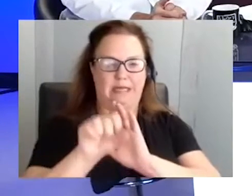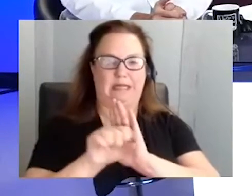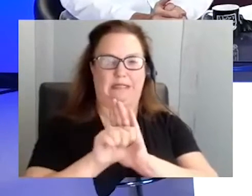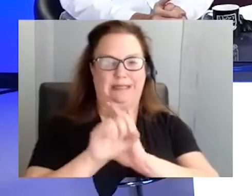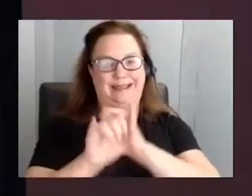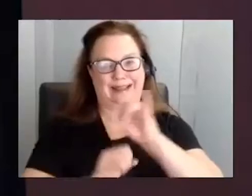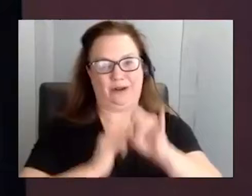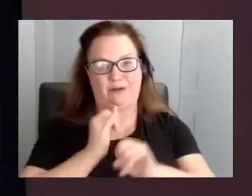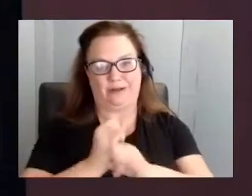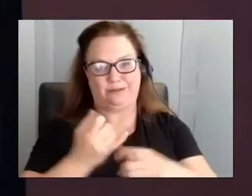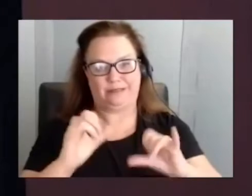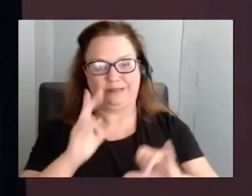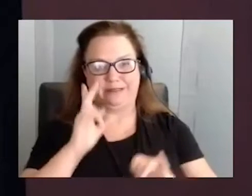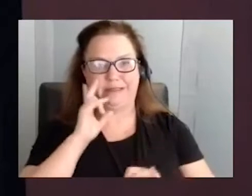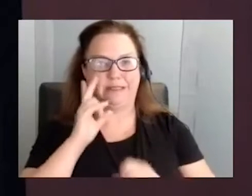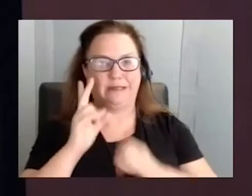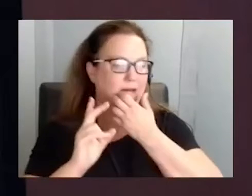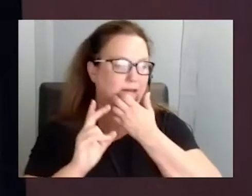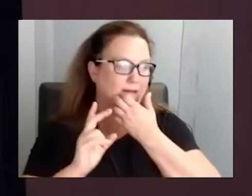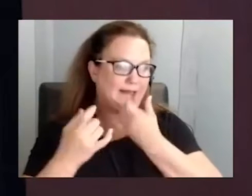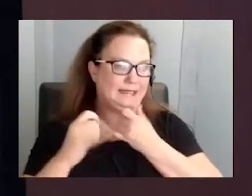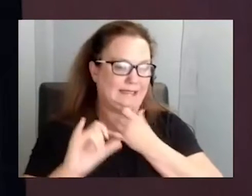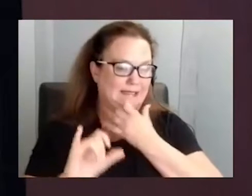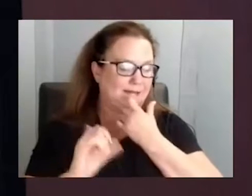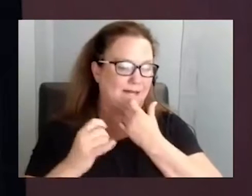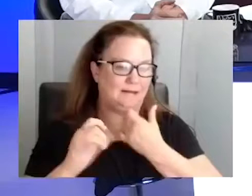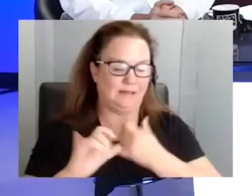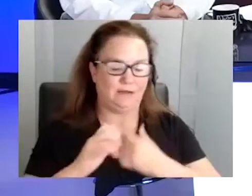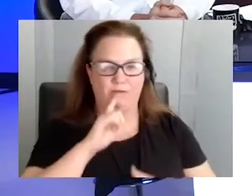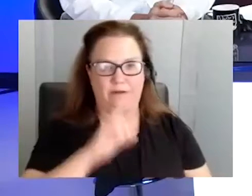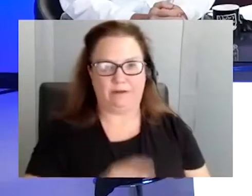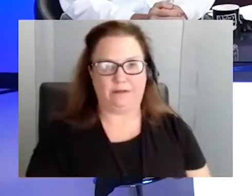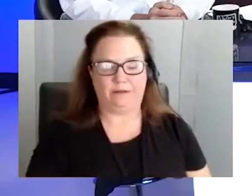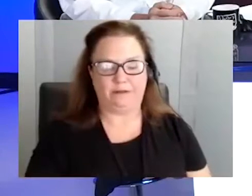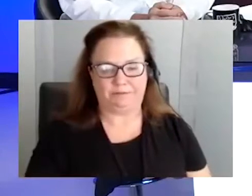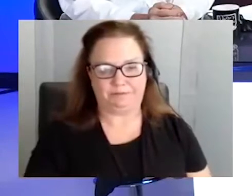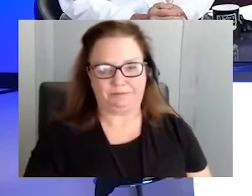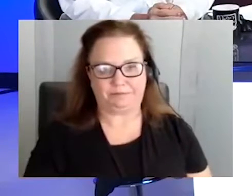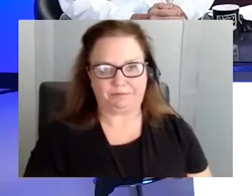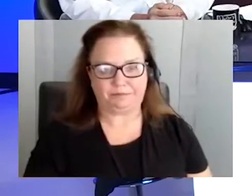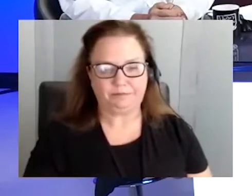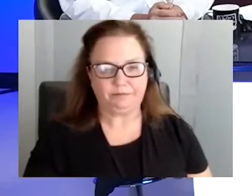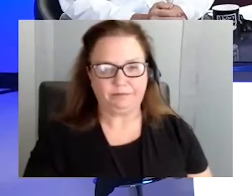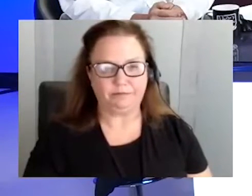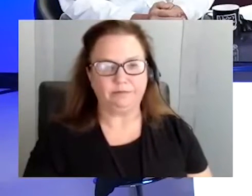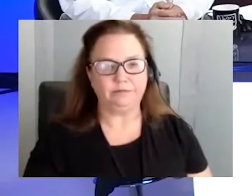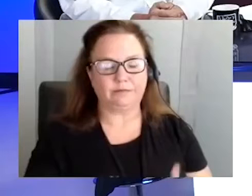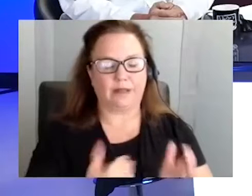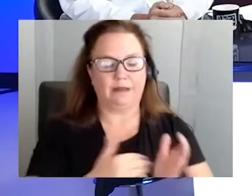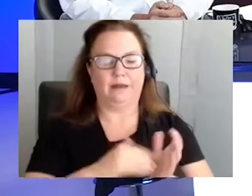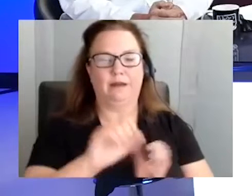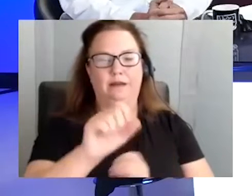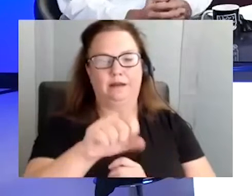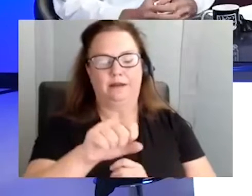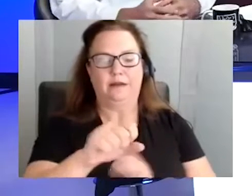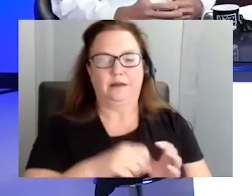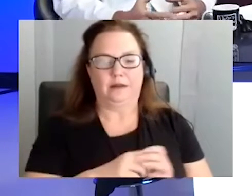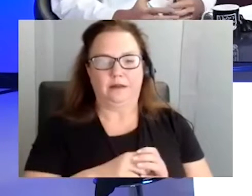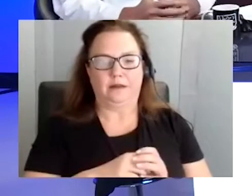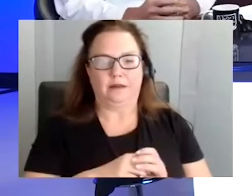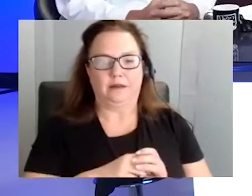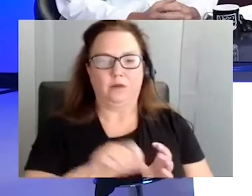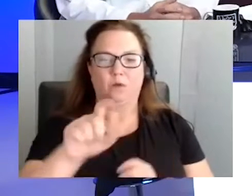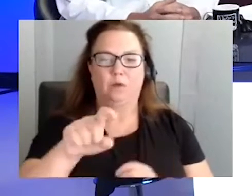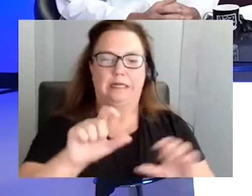It's still very, very real. Yeah, I think that, again, we need to continue to